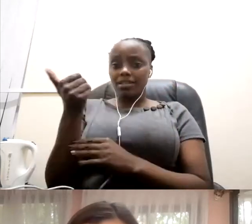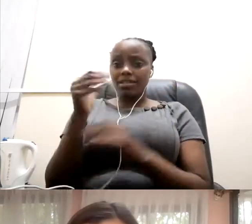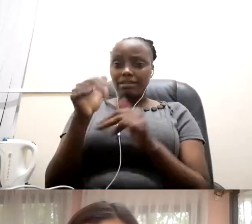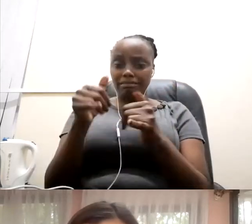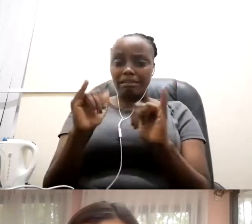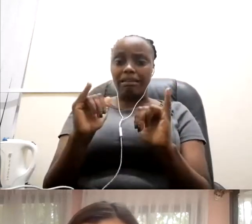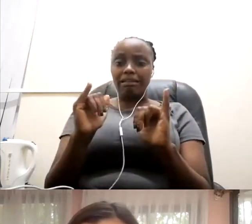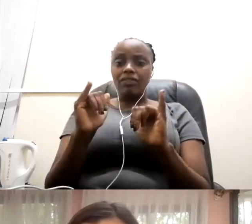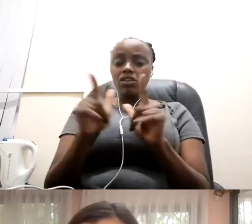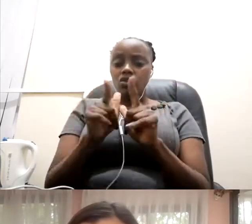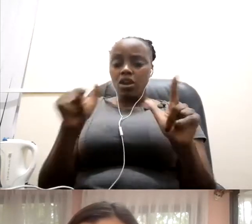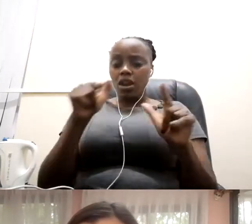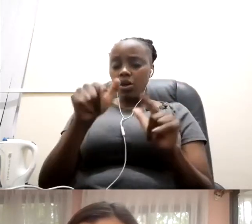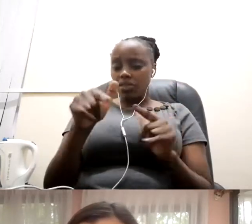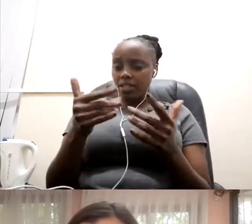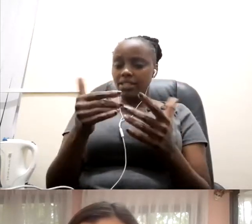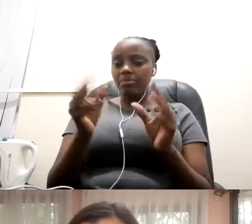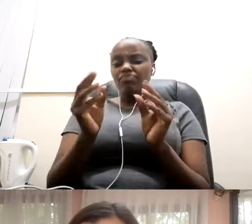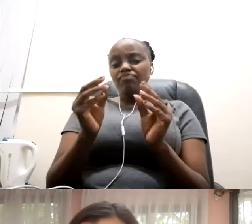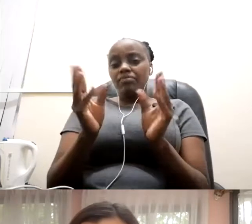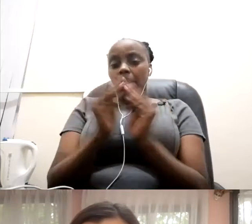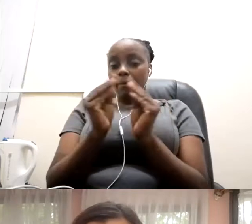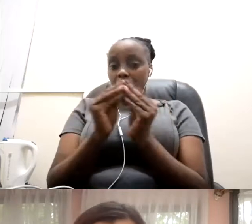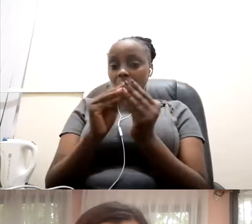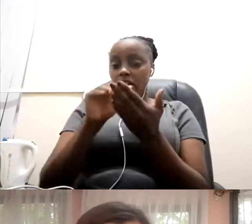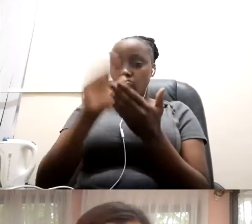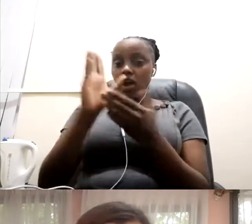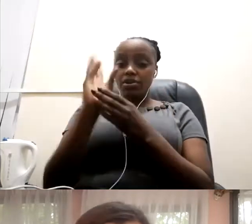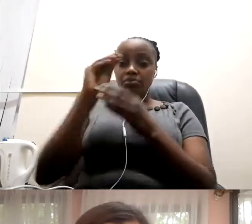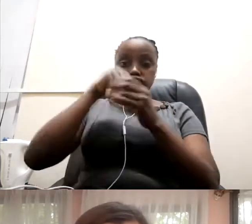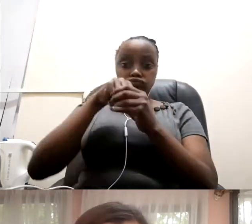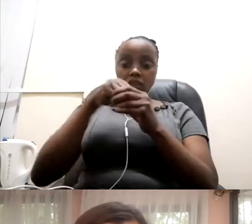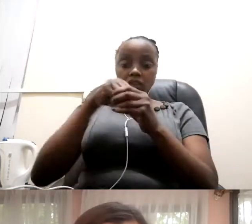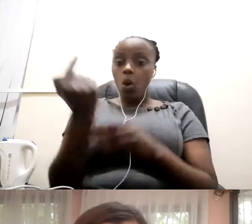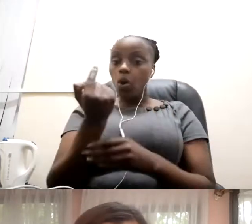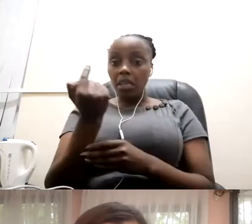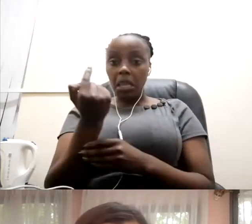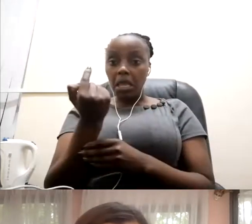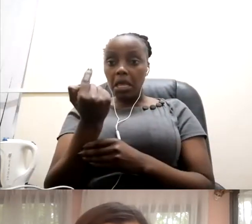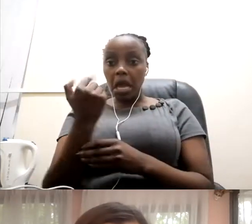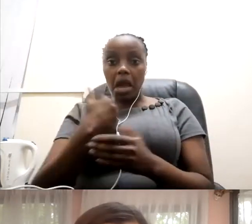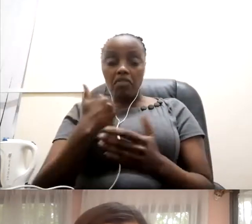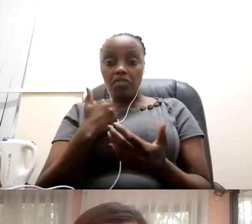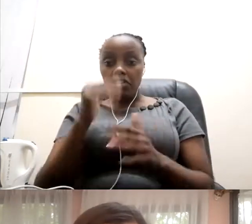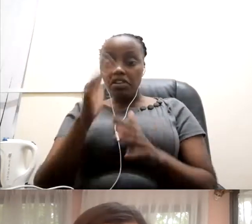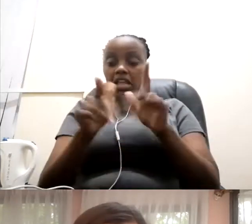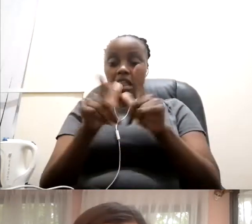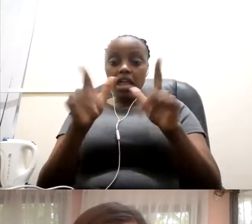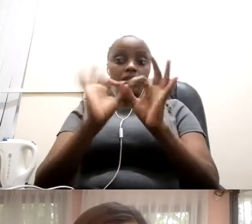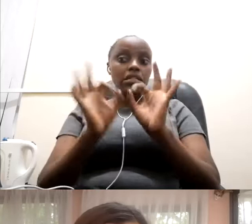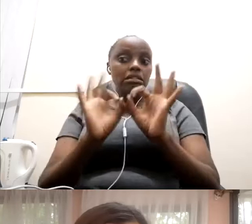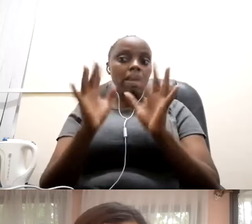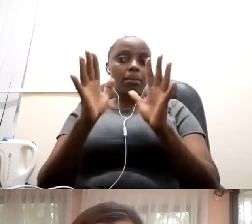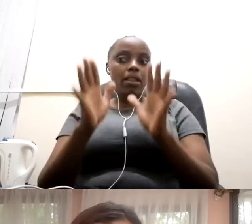this webinar as inclusive as possible, not only having sign language interpretation and